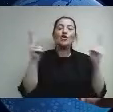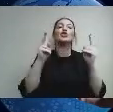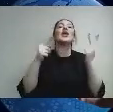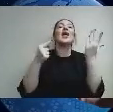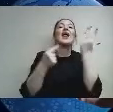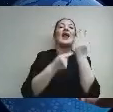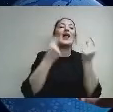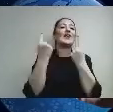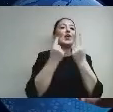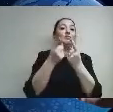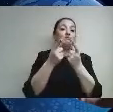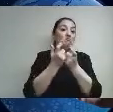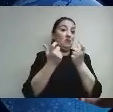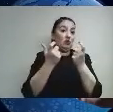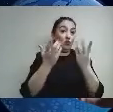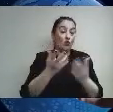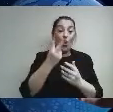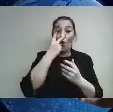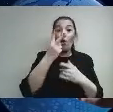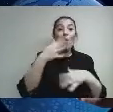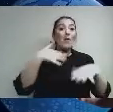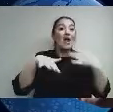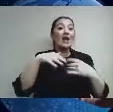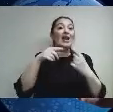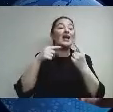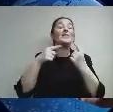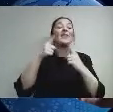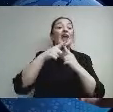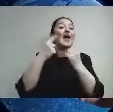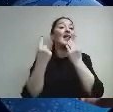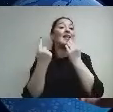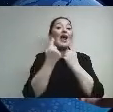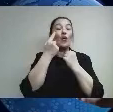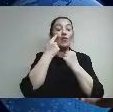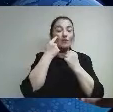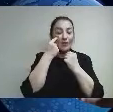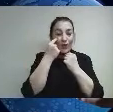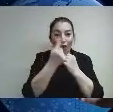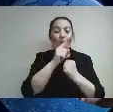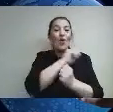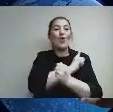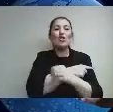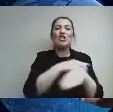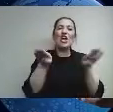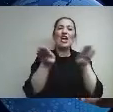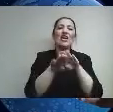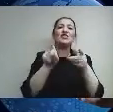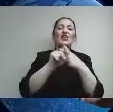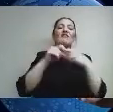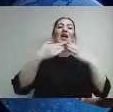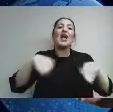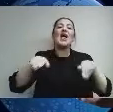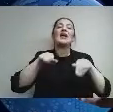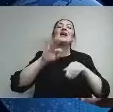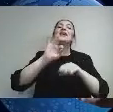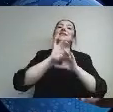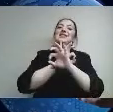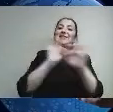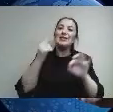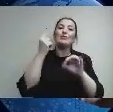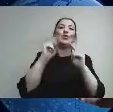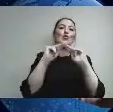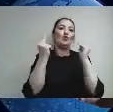ensure a barrier-free world for them. You have an application called Blind Look,